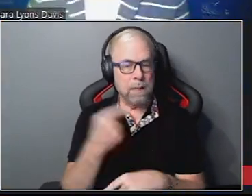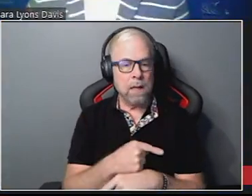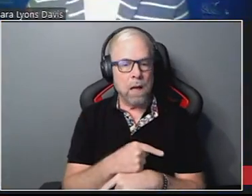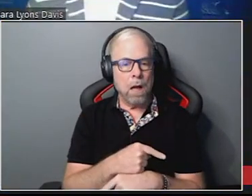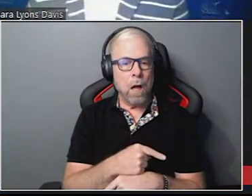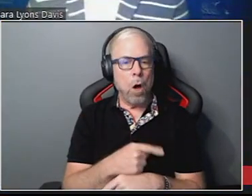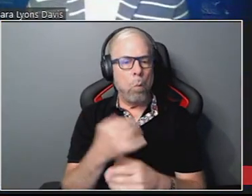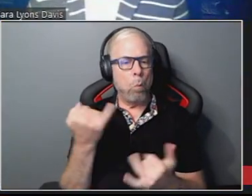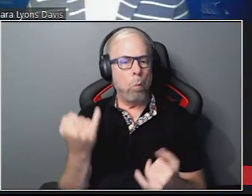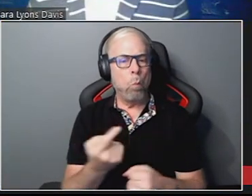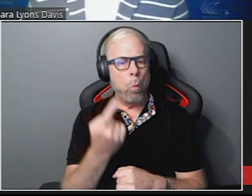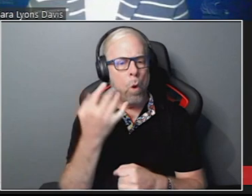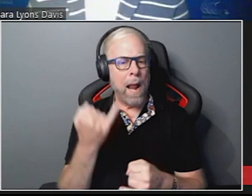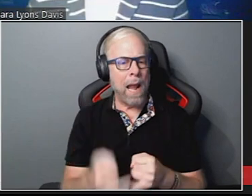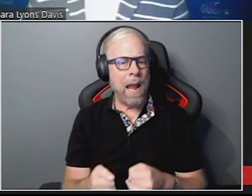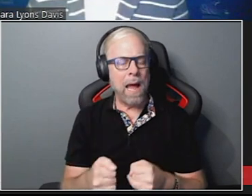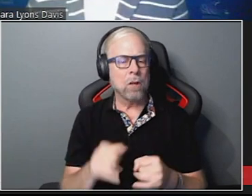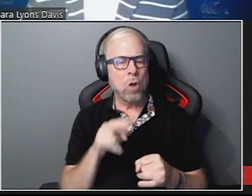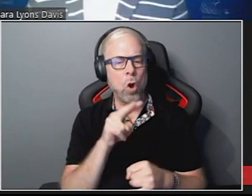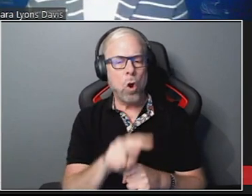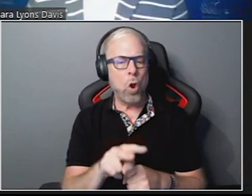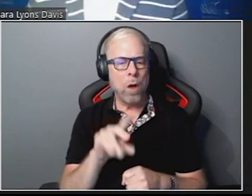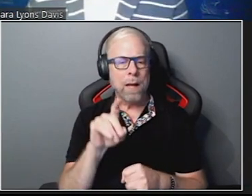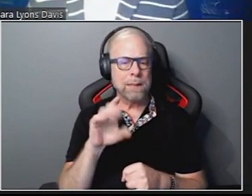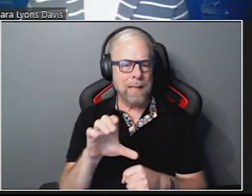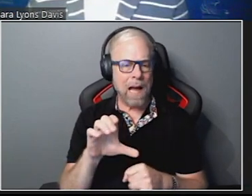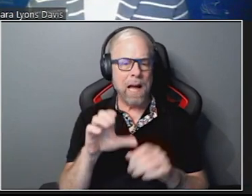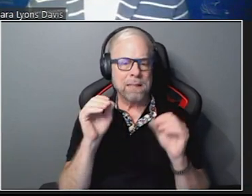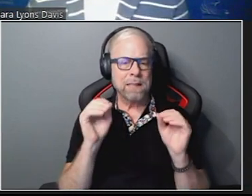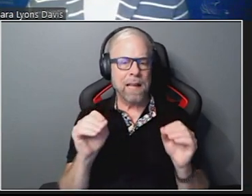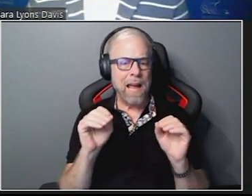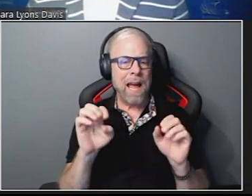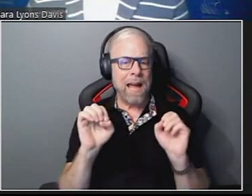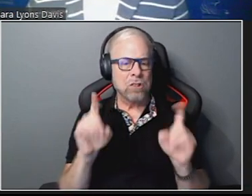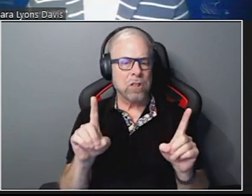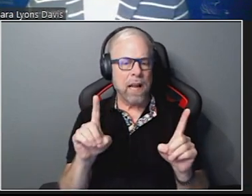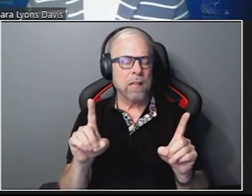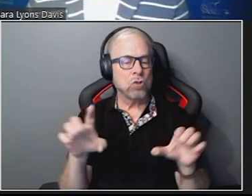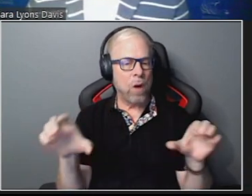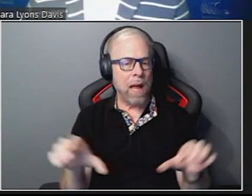look at that Docs Teach educational activity related to Matthew Henson.